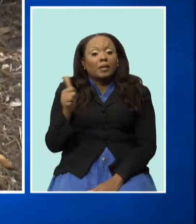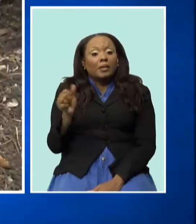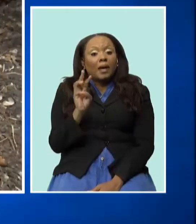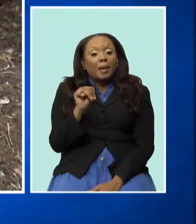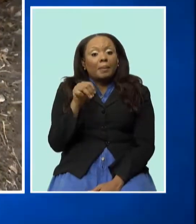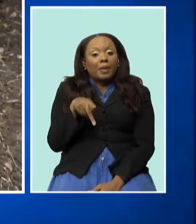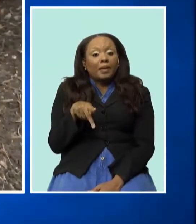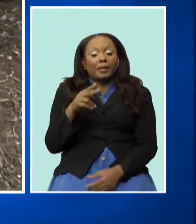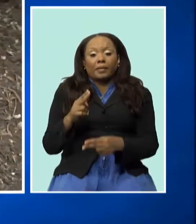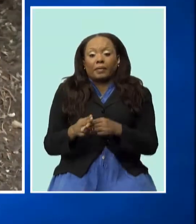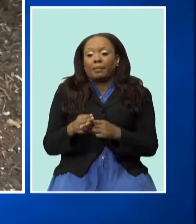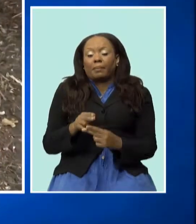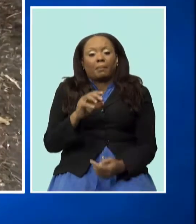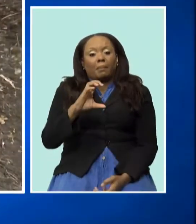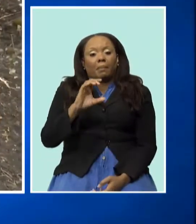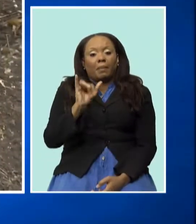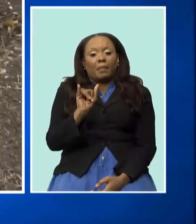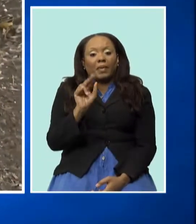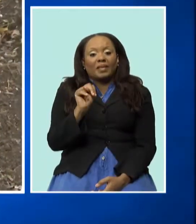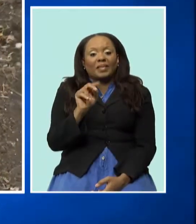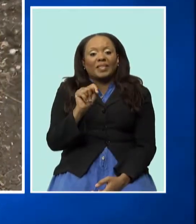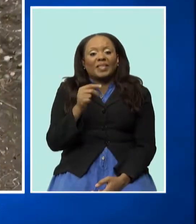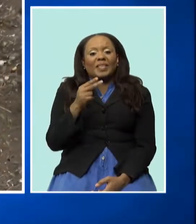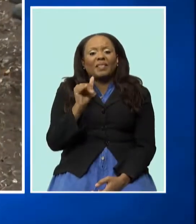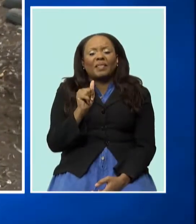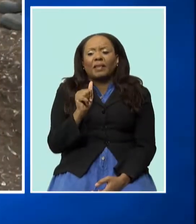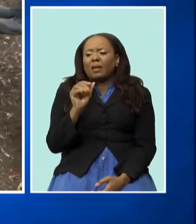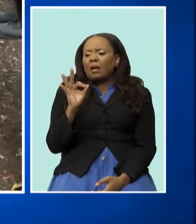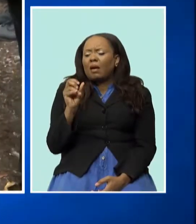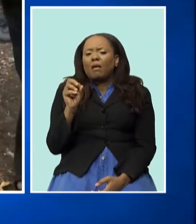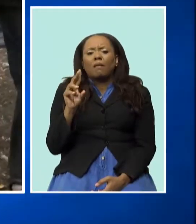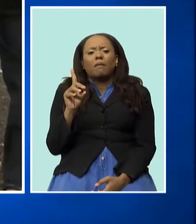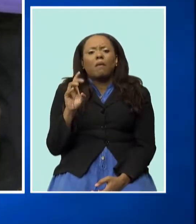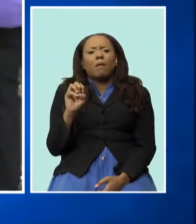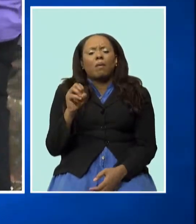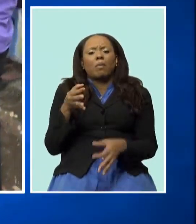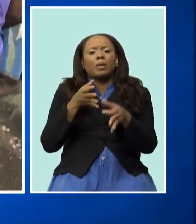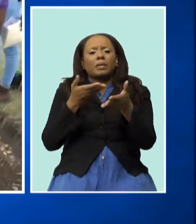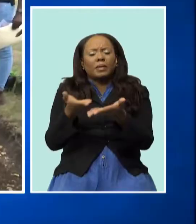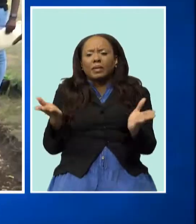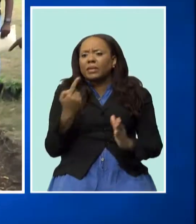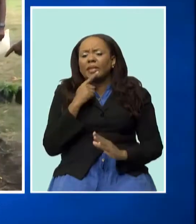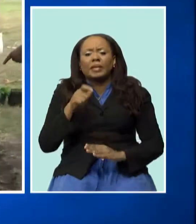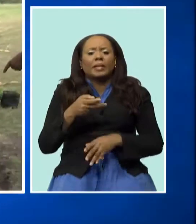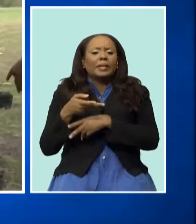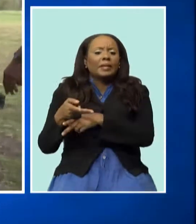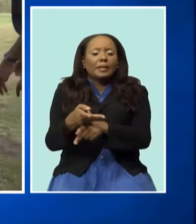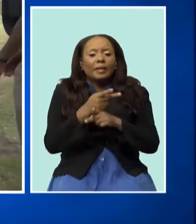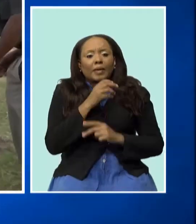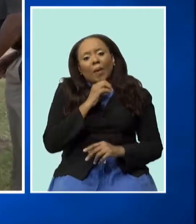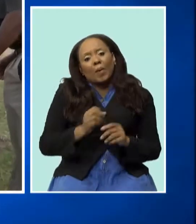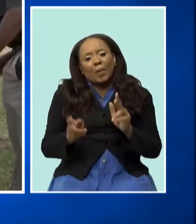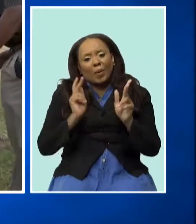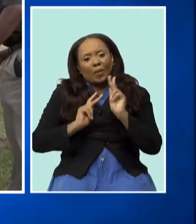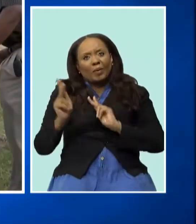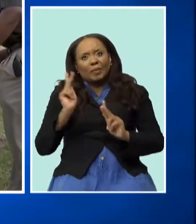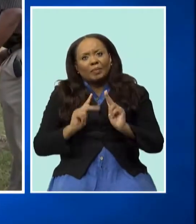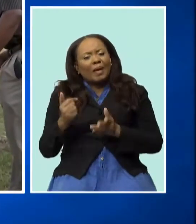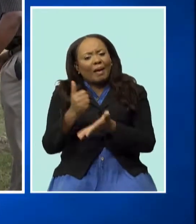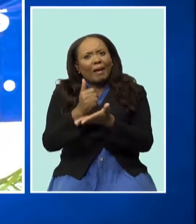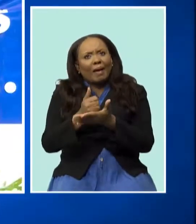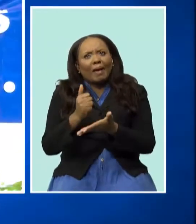for their hard work over the years and urged Barbadians to do more to care for their seniors, especially those dealing with Alzheimer's. The